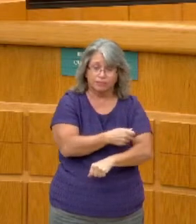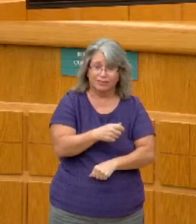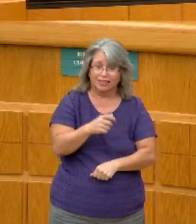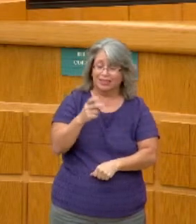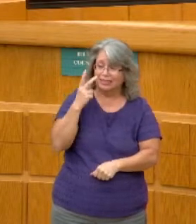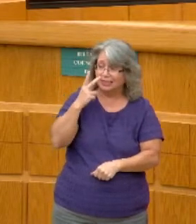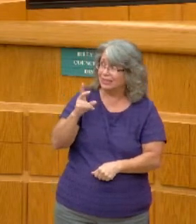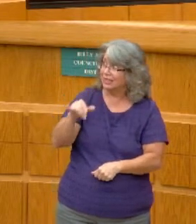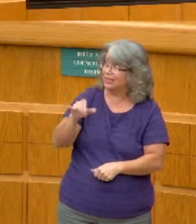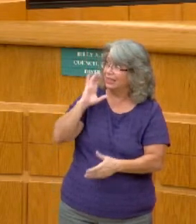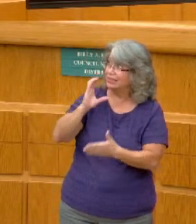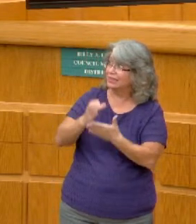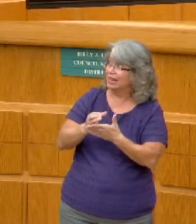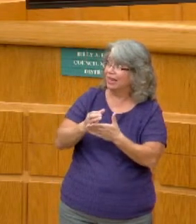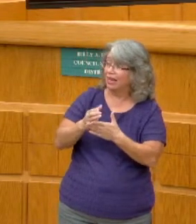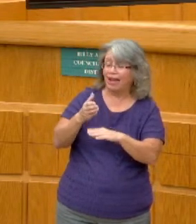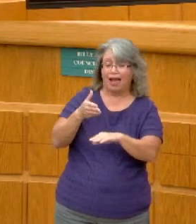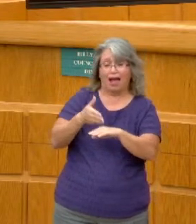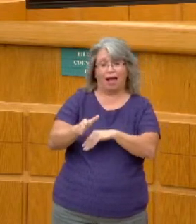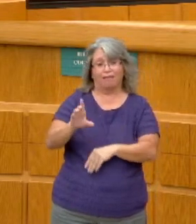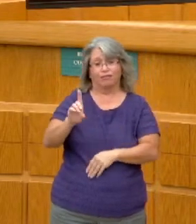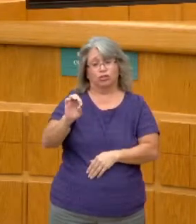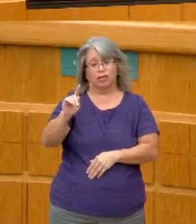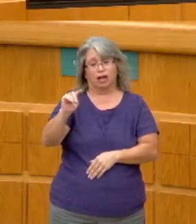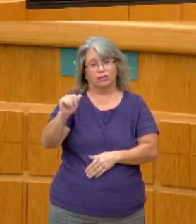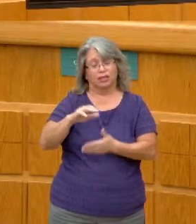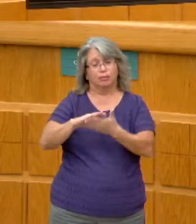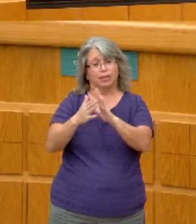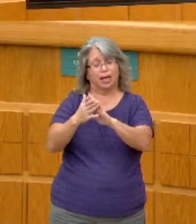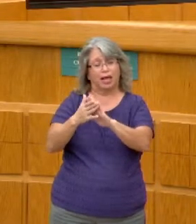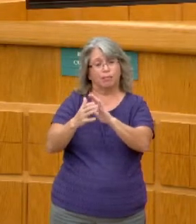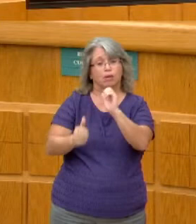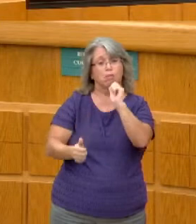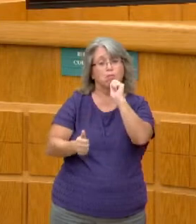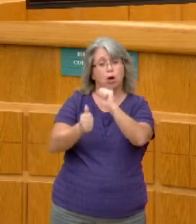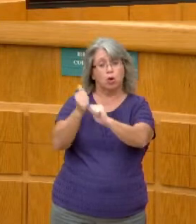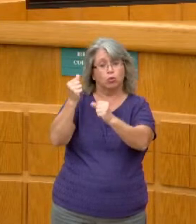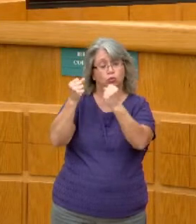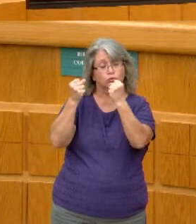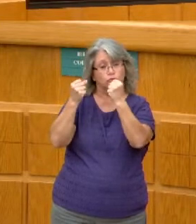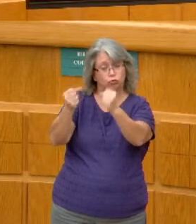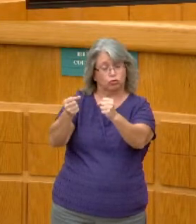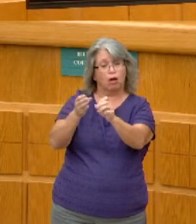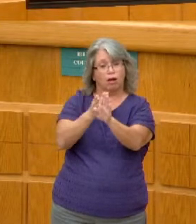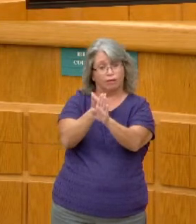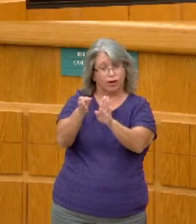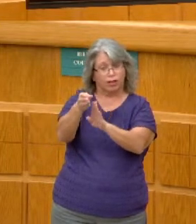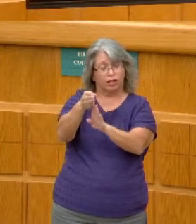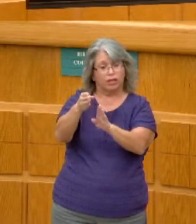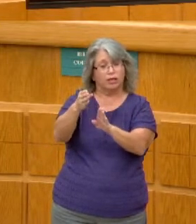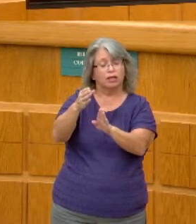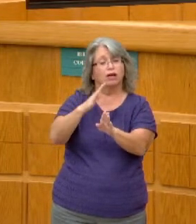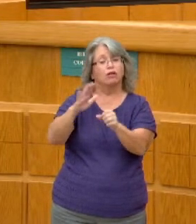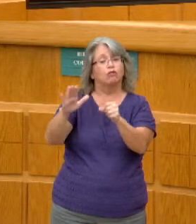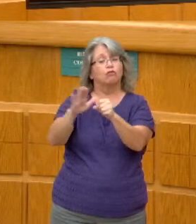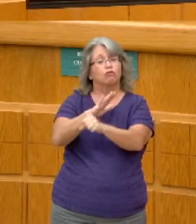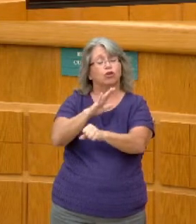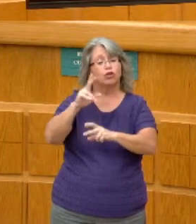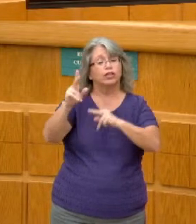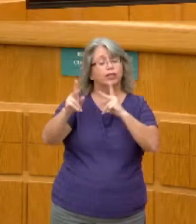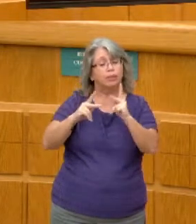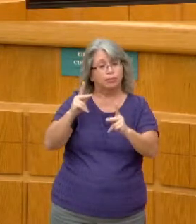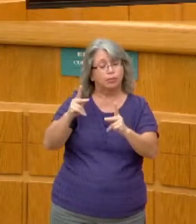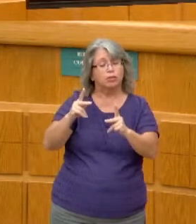it says, after the Delta became the most common variant, fully vaccinated people had reduced risk of